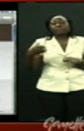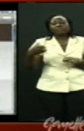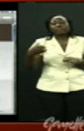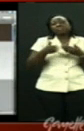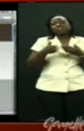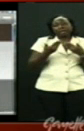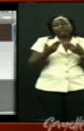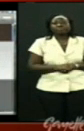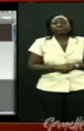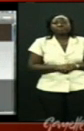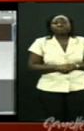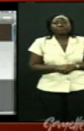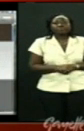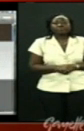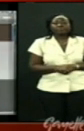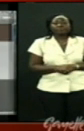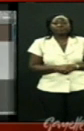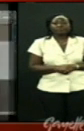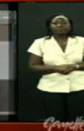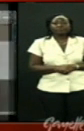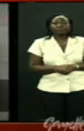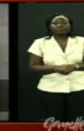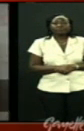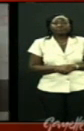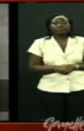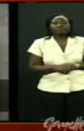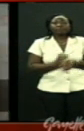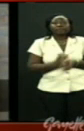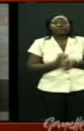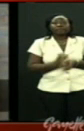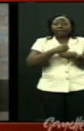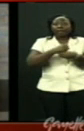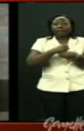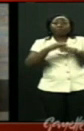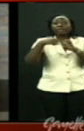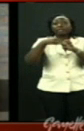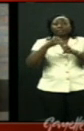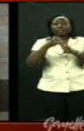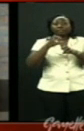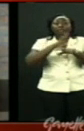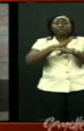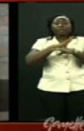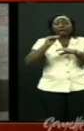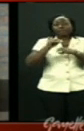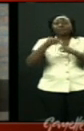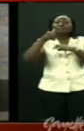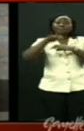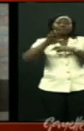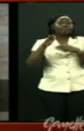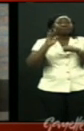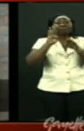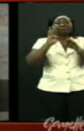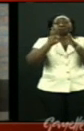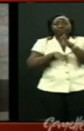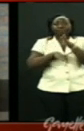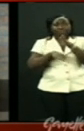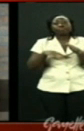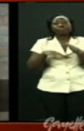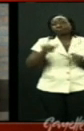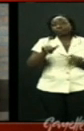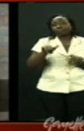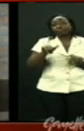it's easier to put up stuff, produce it much more regularly and so on, as well as it's much cheaper. Whereas with print, you